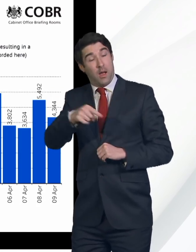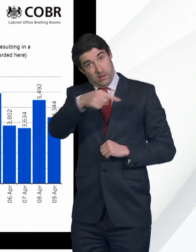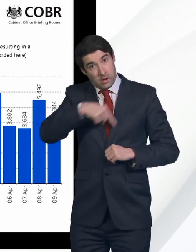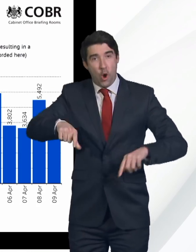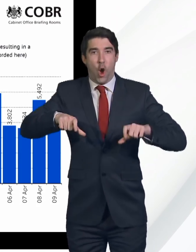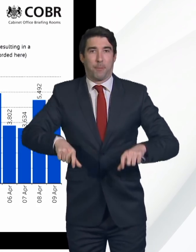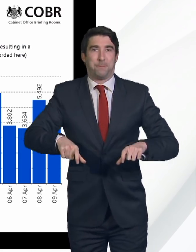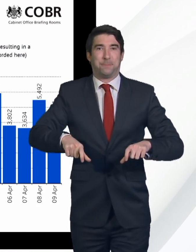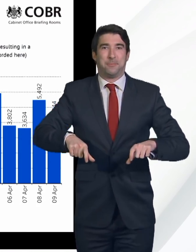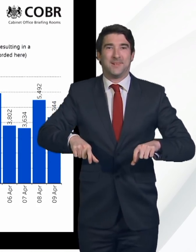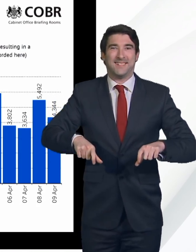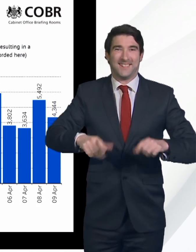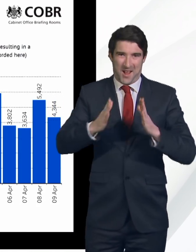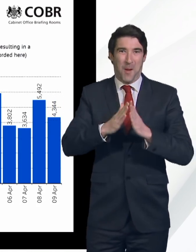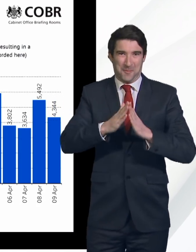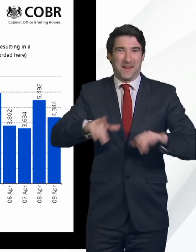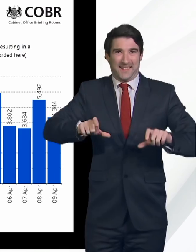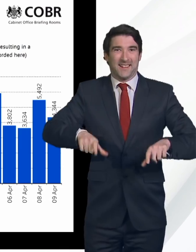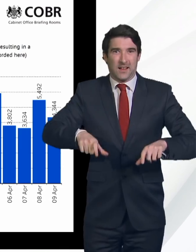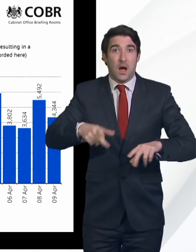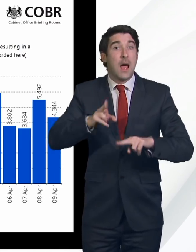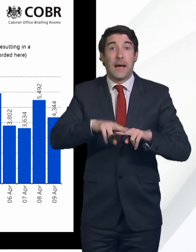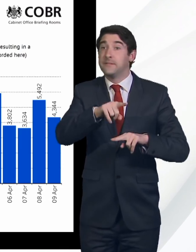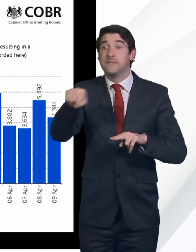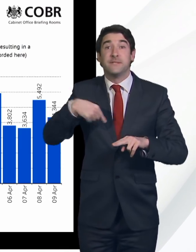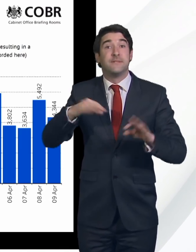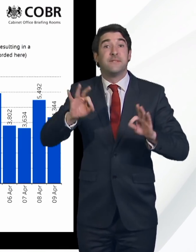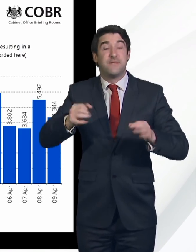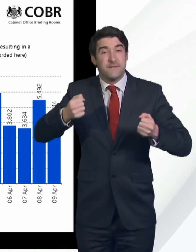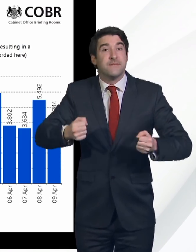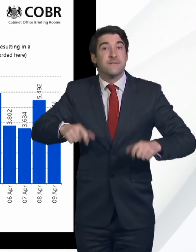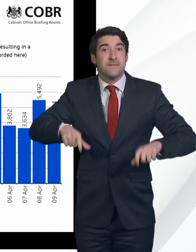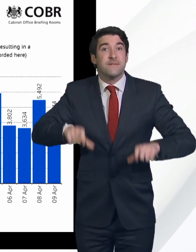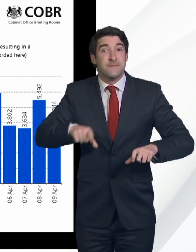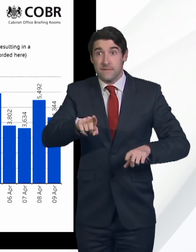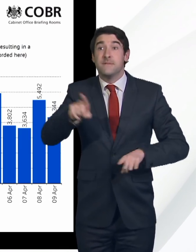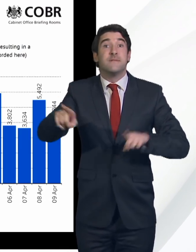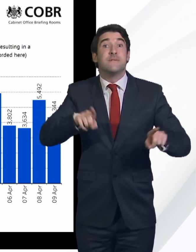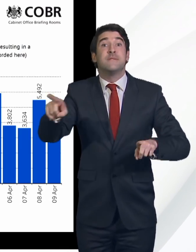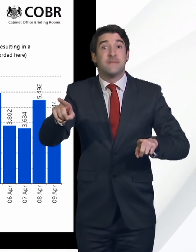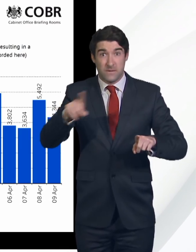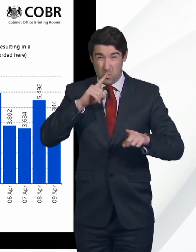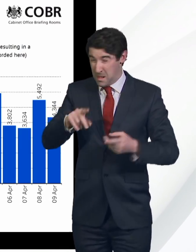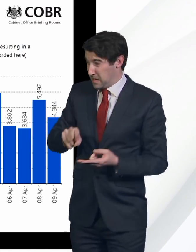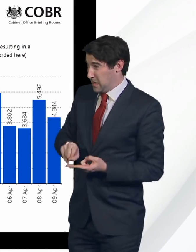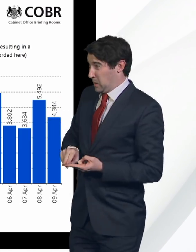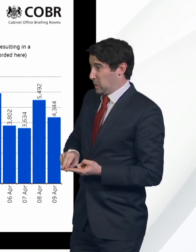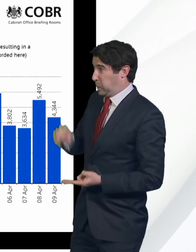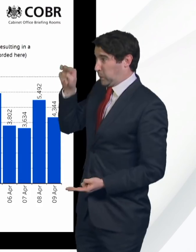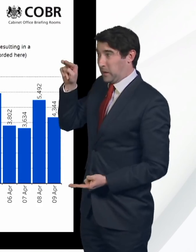we had not done that, those cases would now be very much higher. If those cases were higher, next slide,